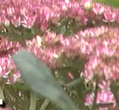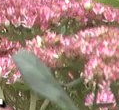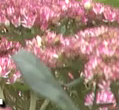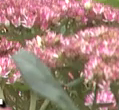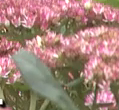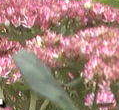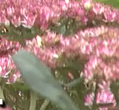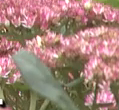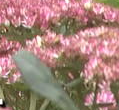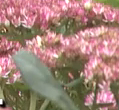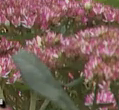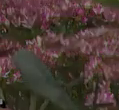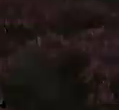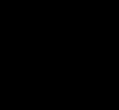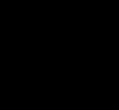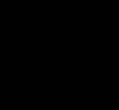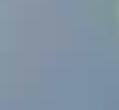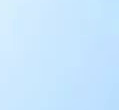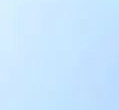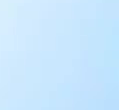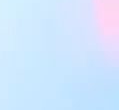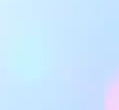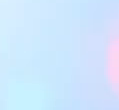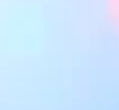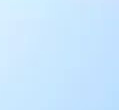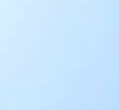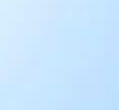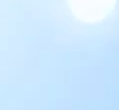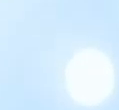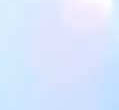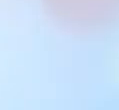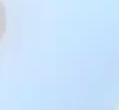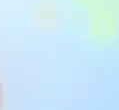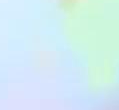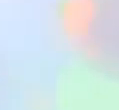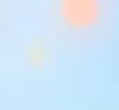This symbol.